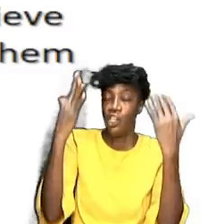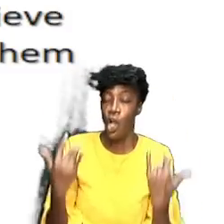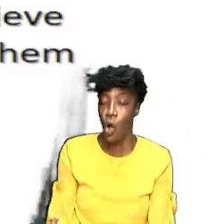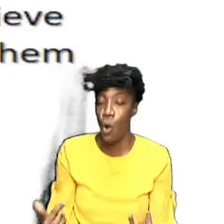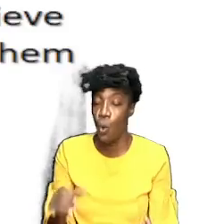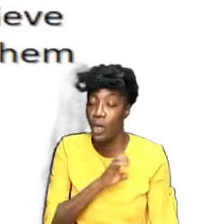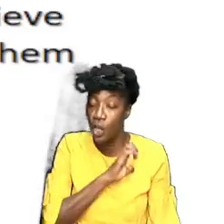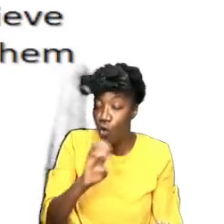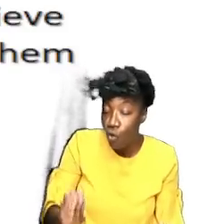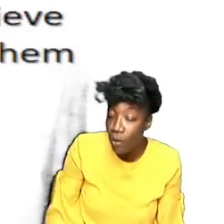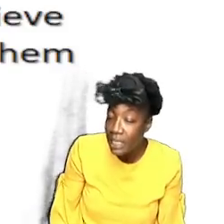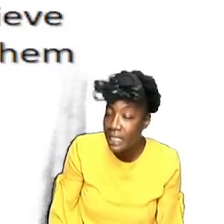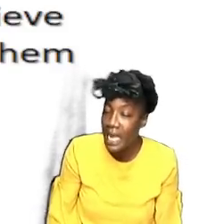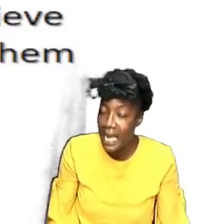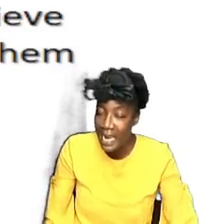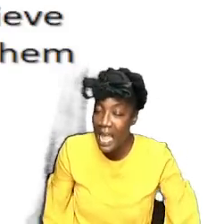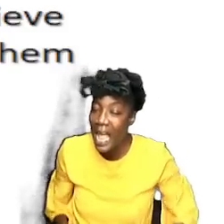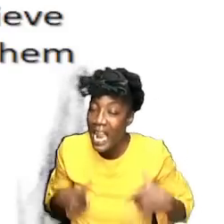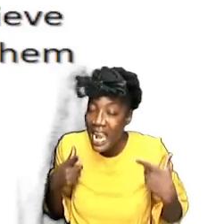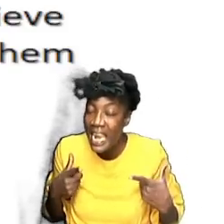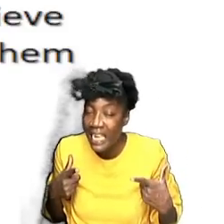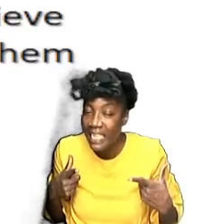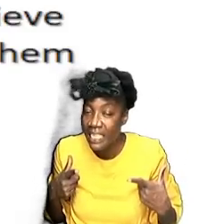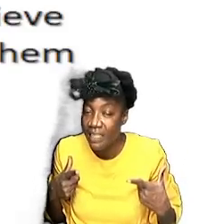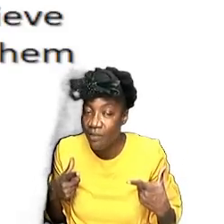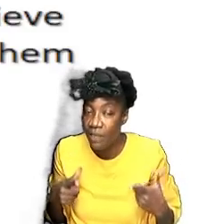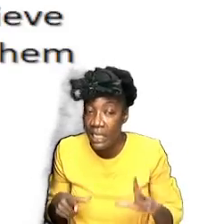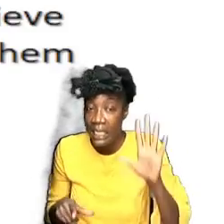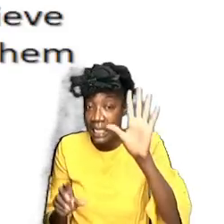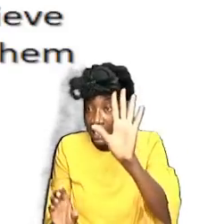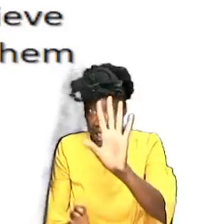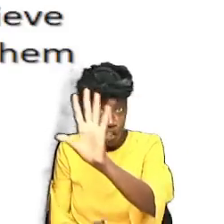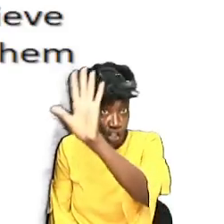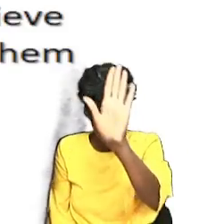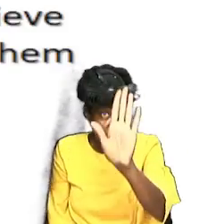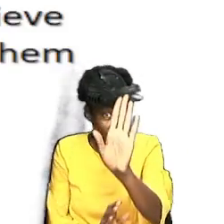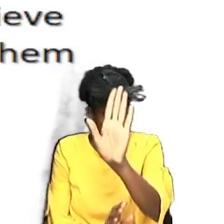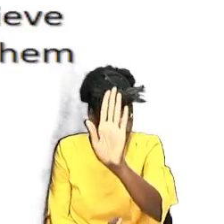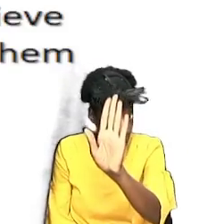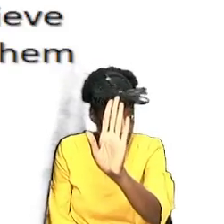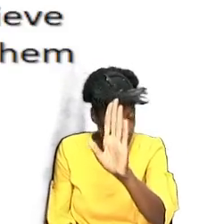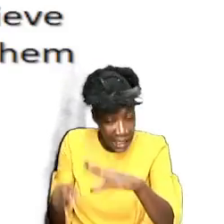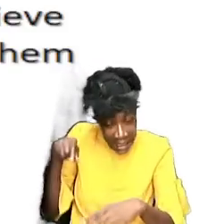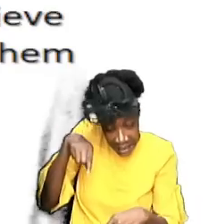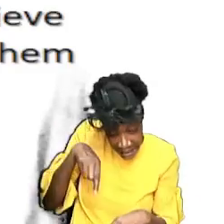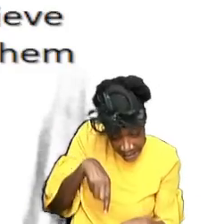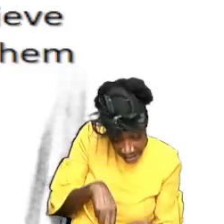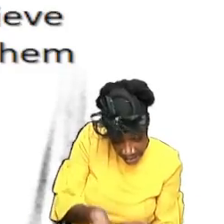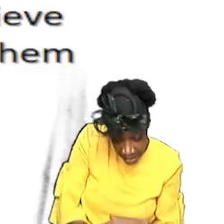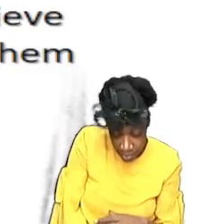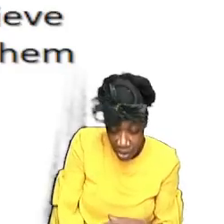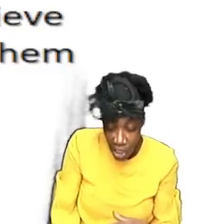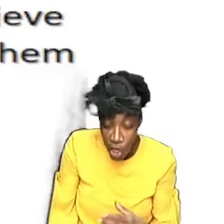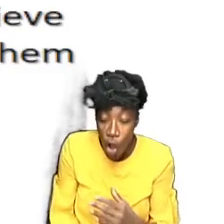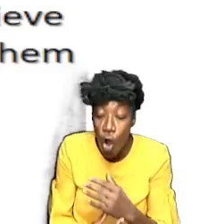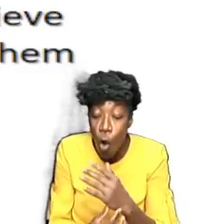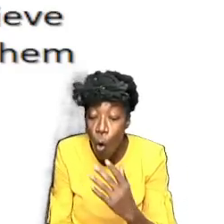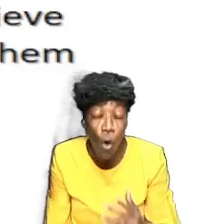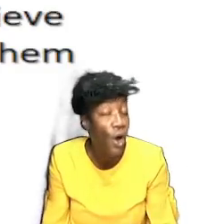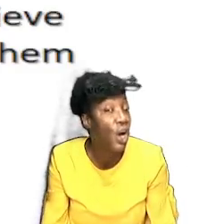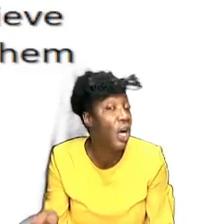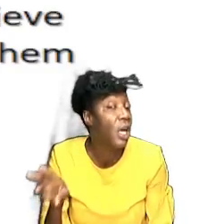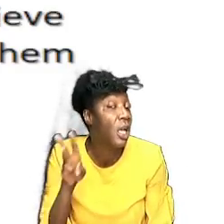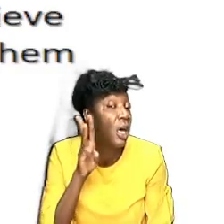So the shield was normally dipped in oil, or it was placed in water. So what we'd have done, it was